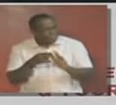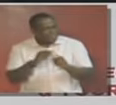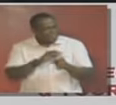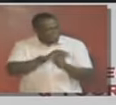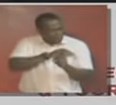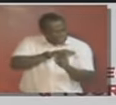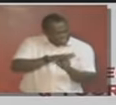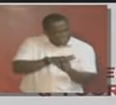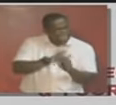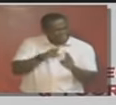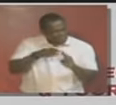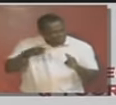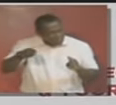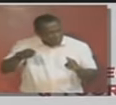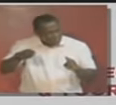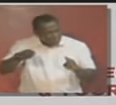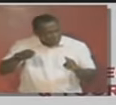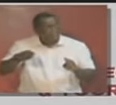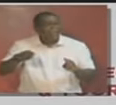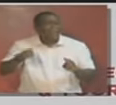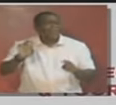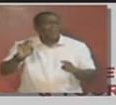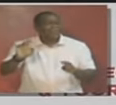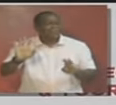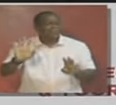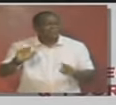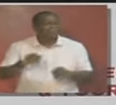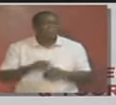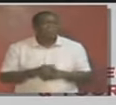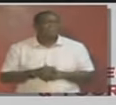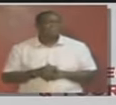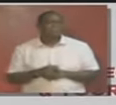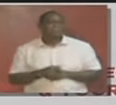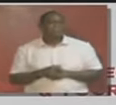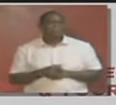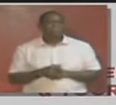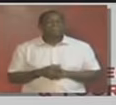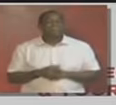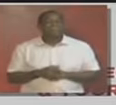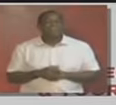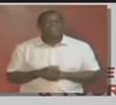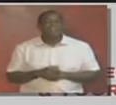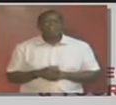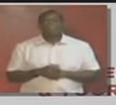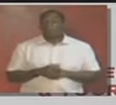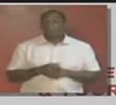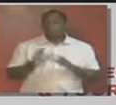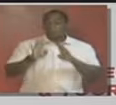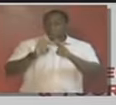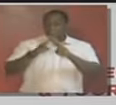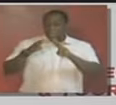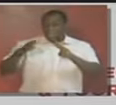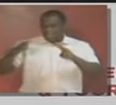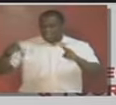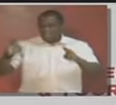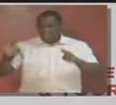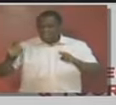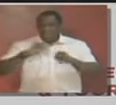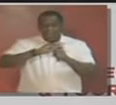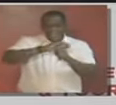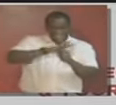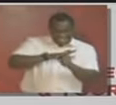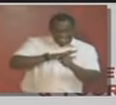the virus. Now, let's be very clear. The variants of concern, those variants that